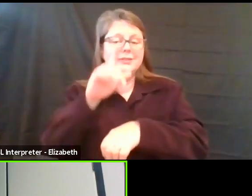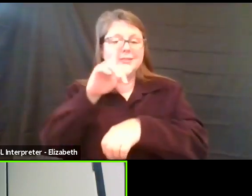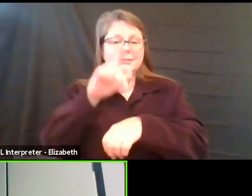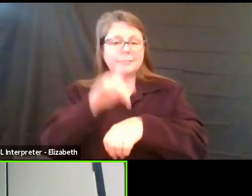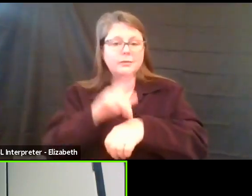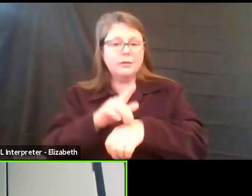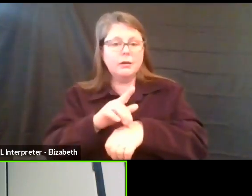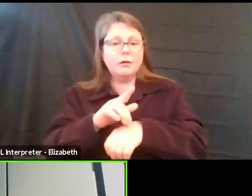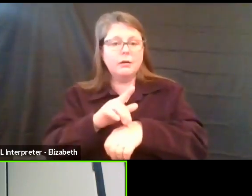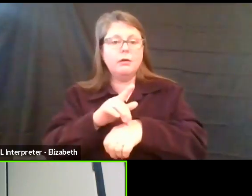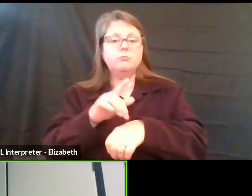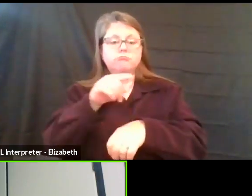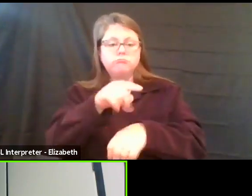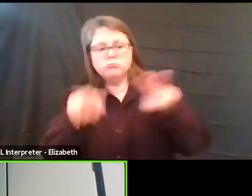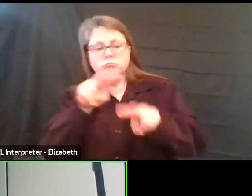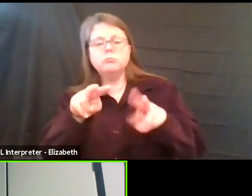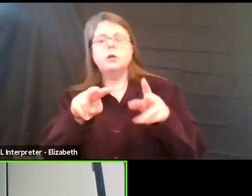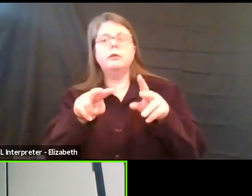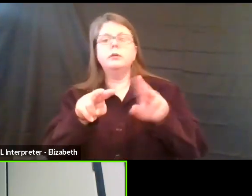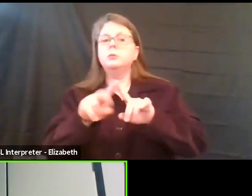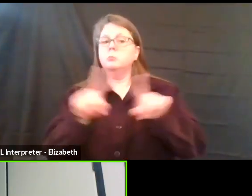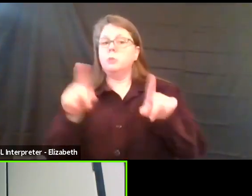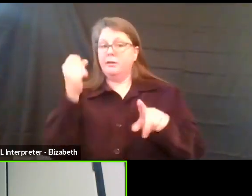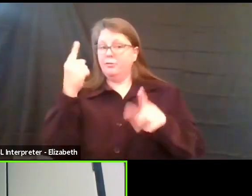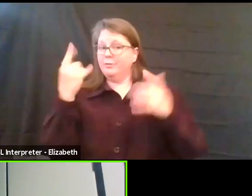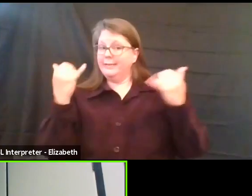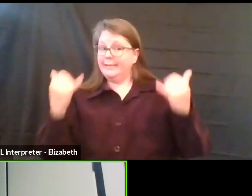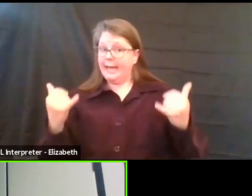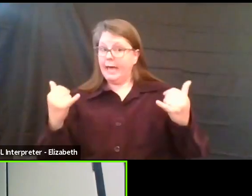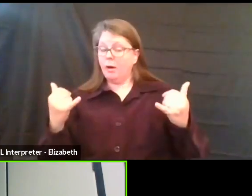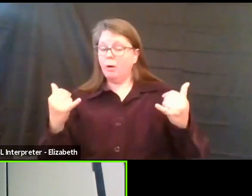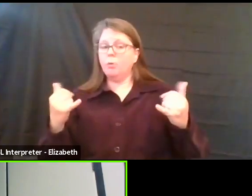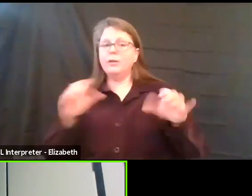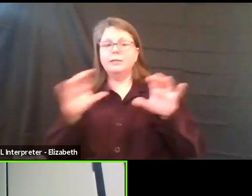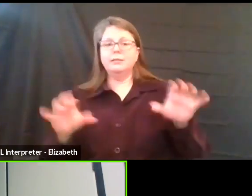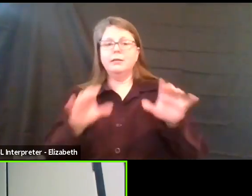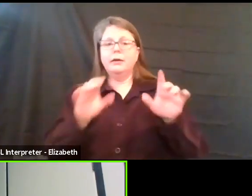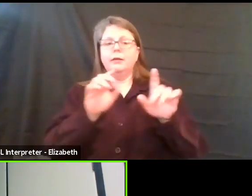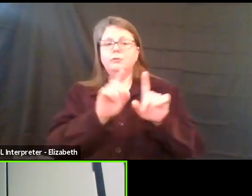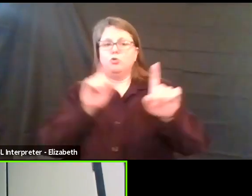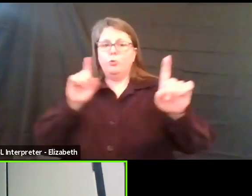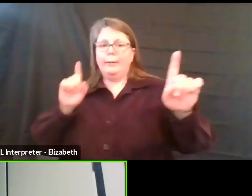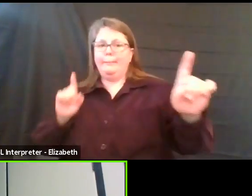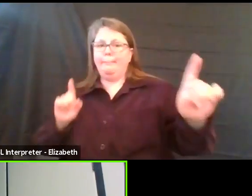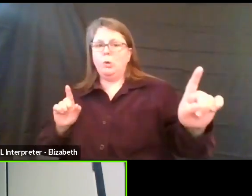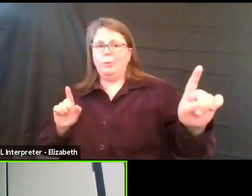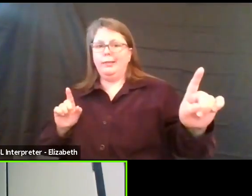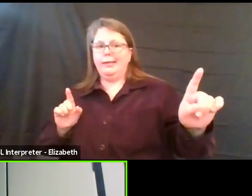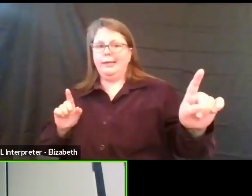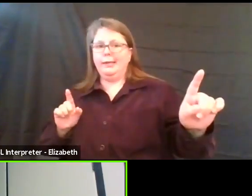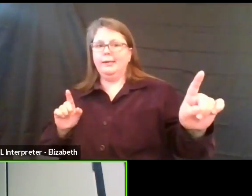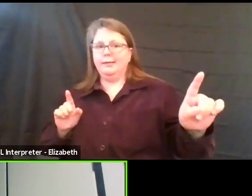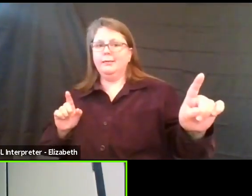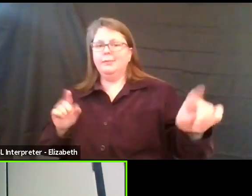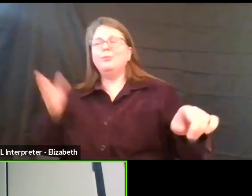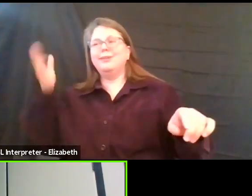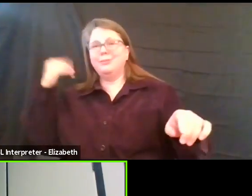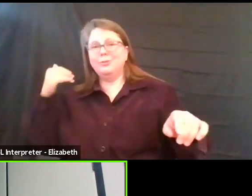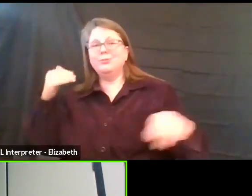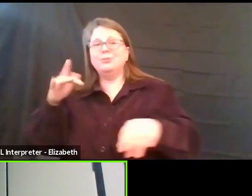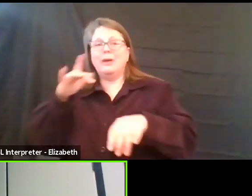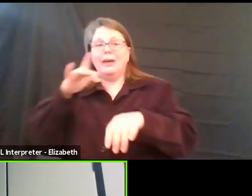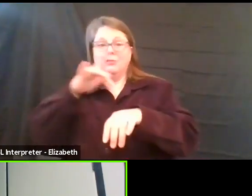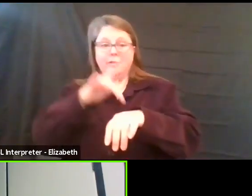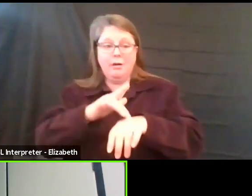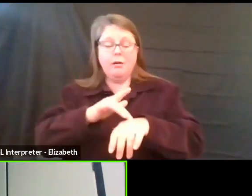done remotely now. We used to do them in person, but because of COVID, we have started doing them remotely. So the